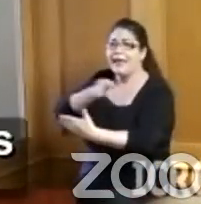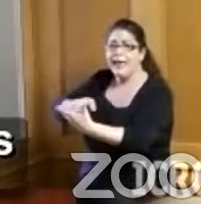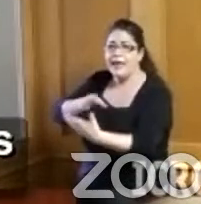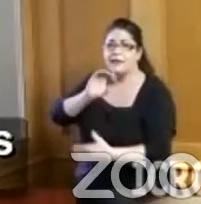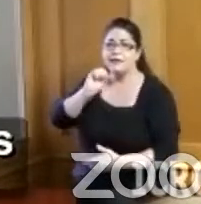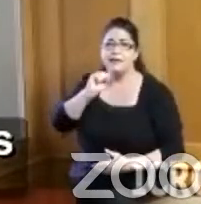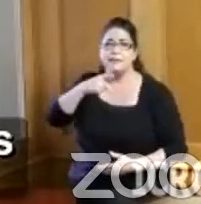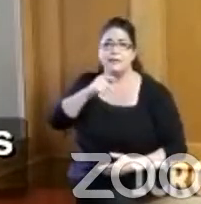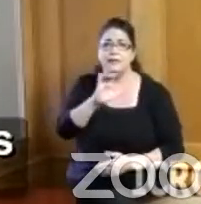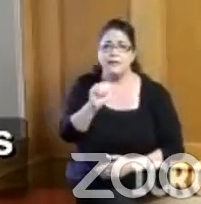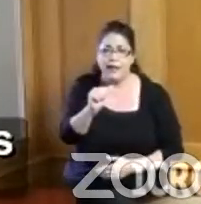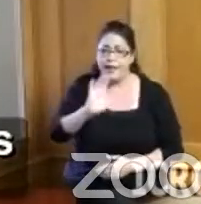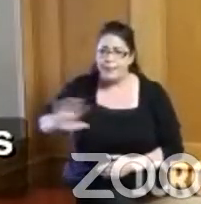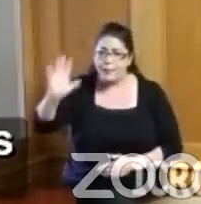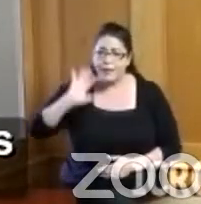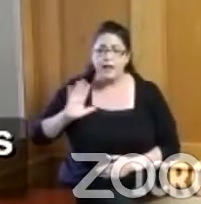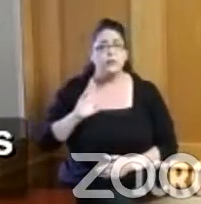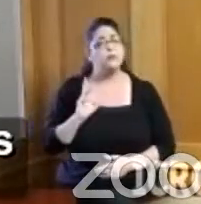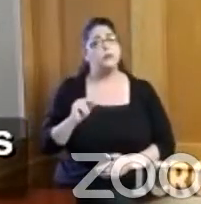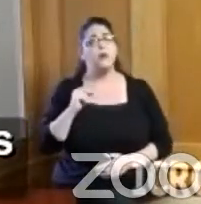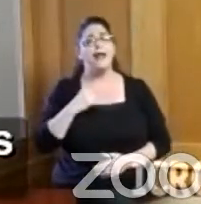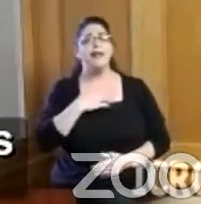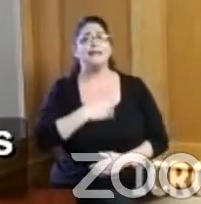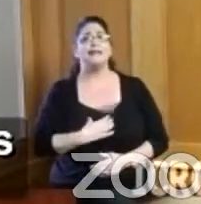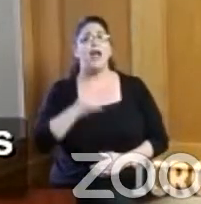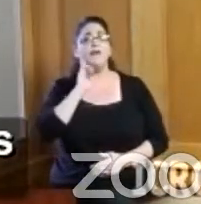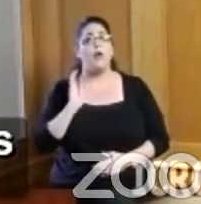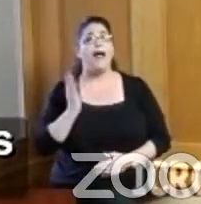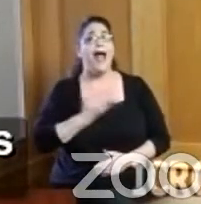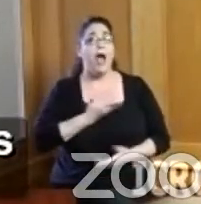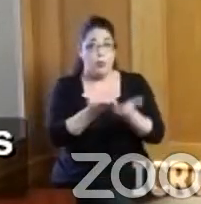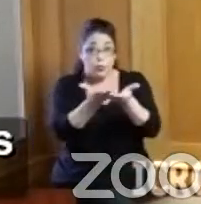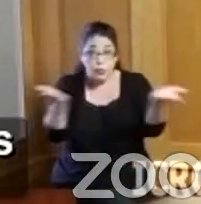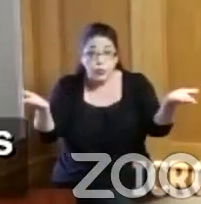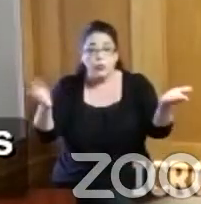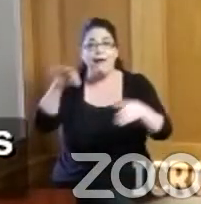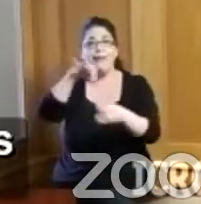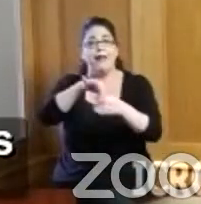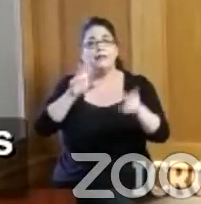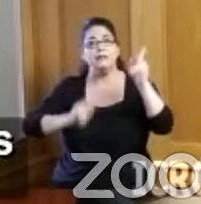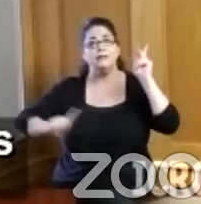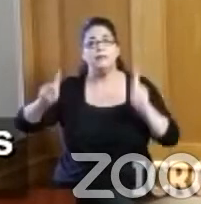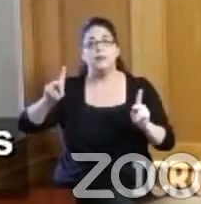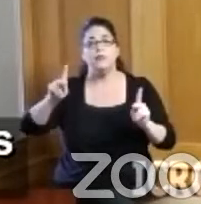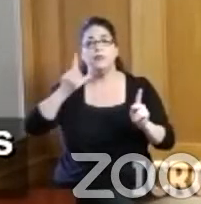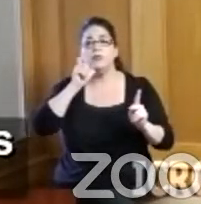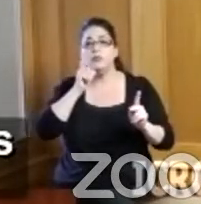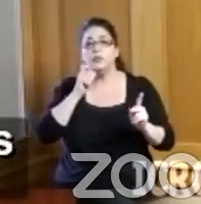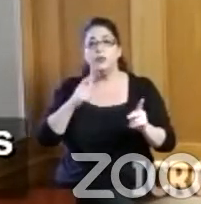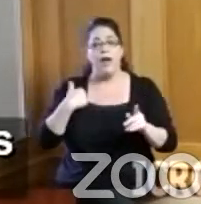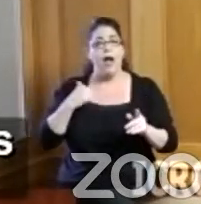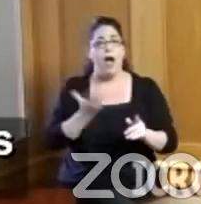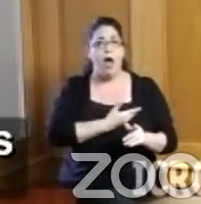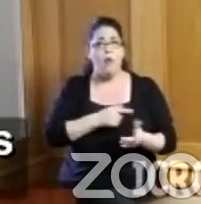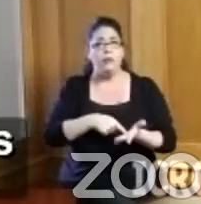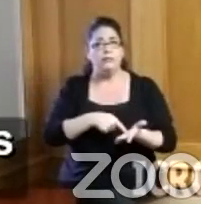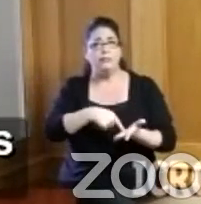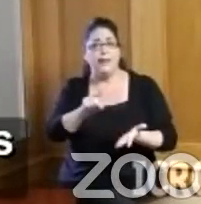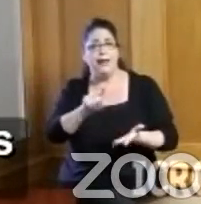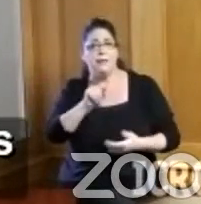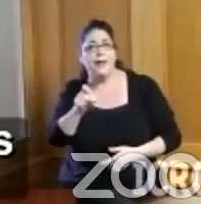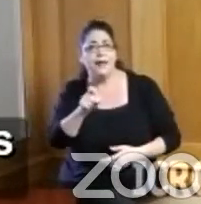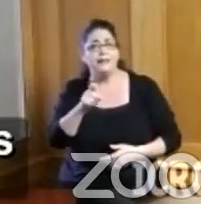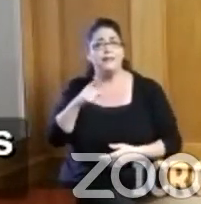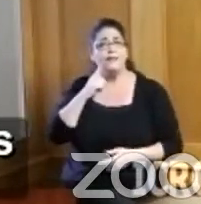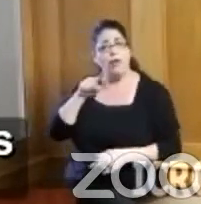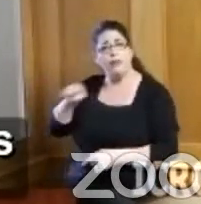SPCA in the past. This is a desire for our elected officials to hold an entity it has paid taxpayer money to